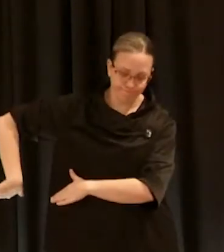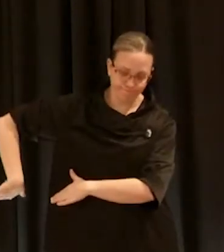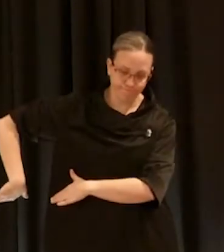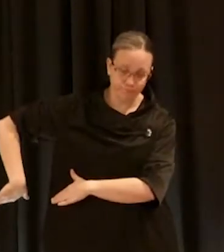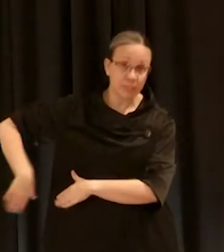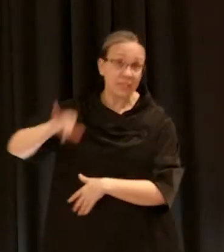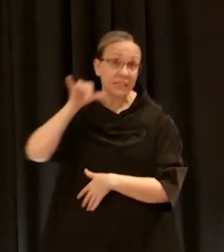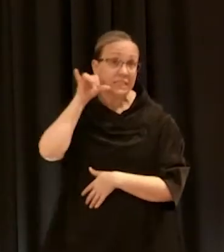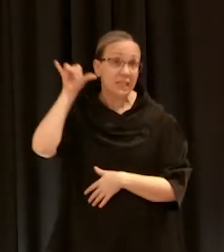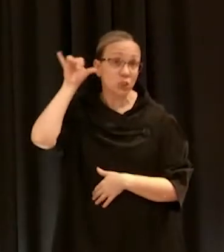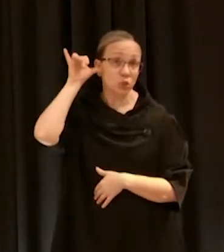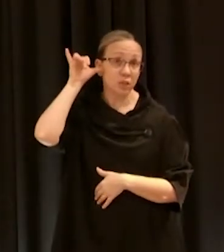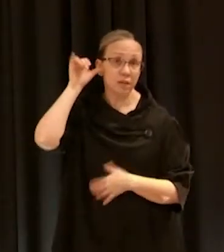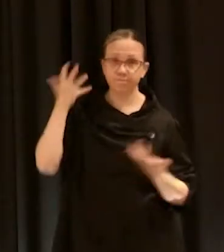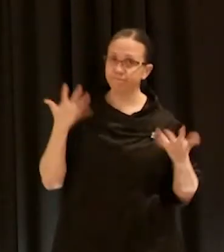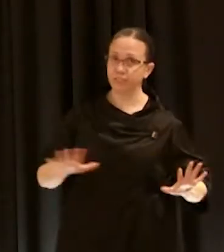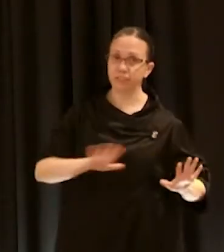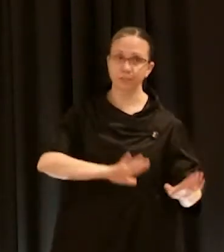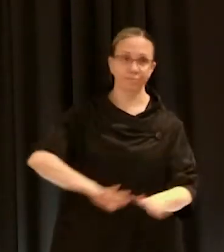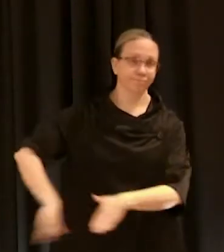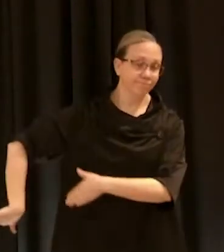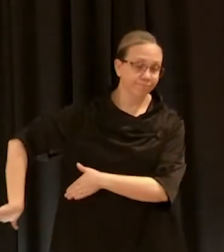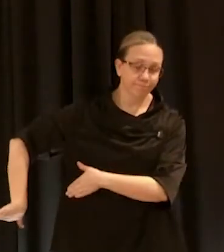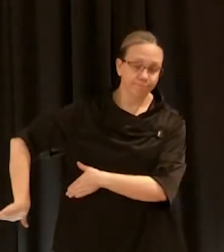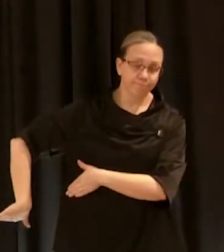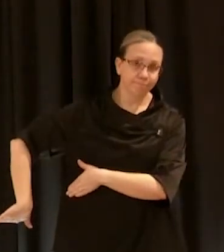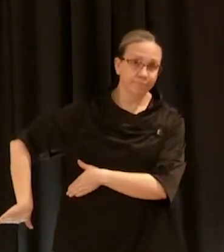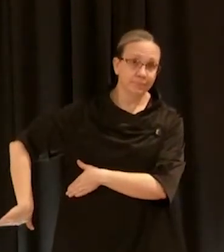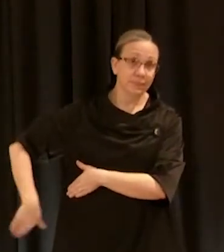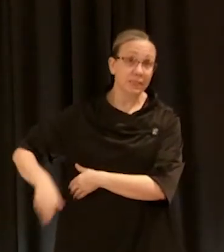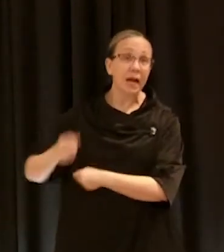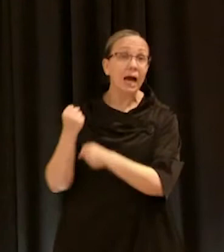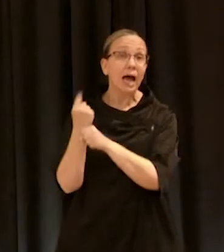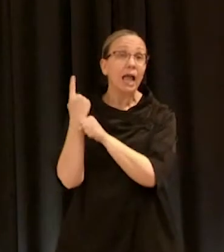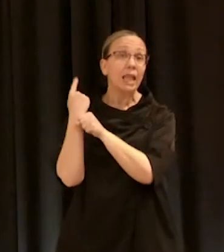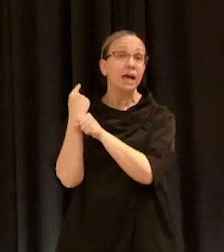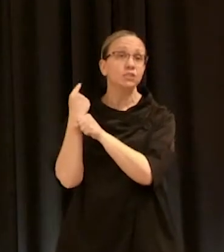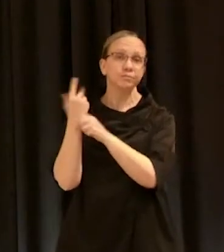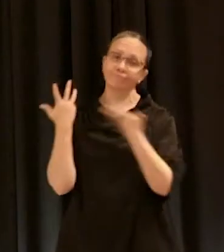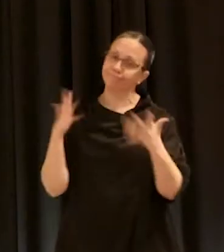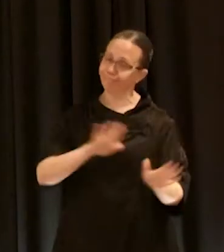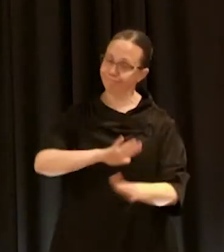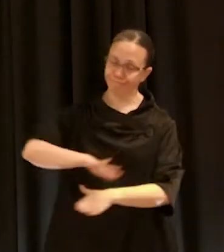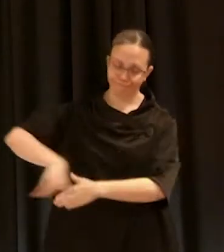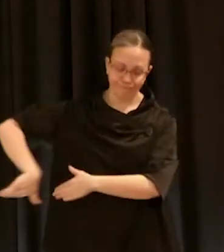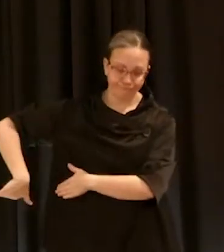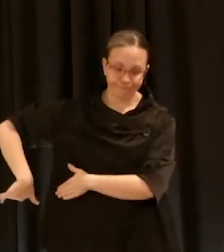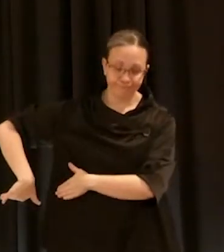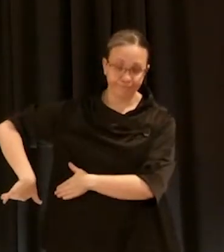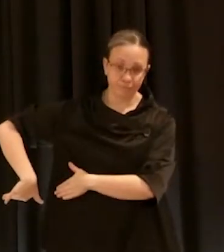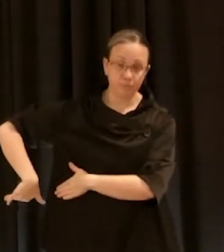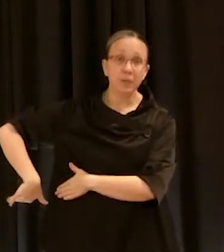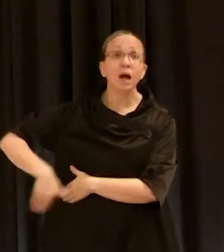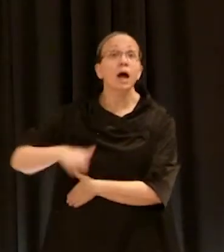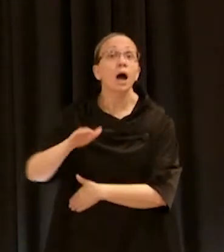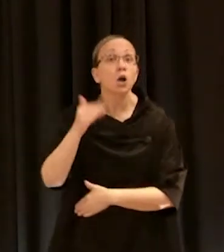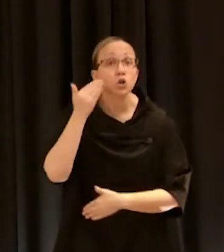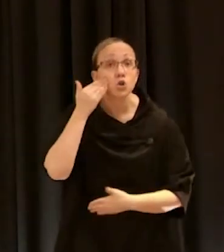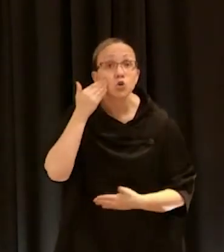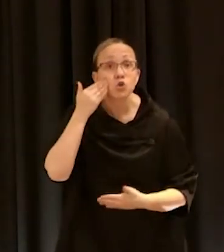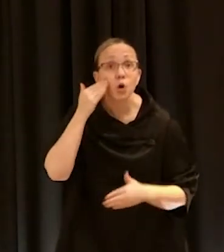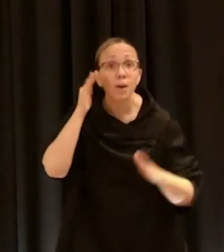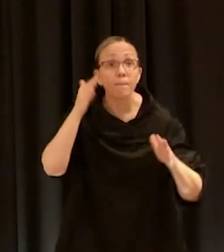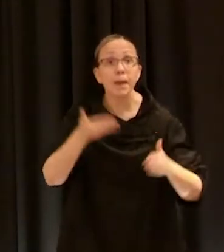Let yesterday be yesterday. Let last year be last year. You know what's going to be